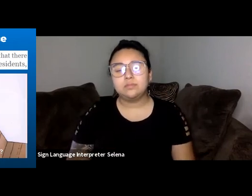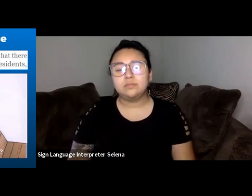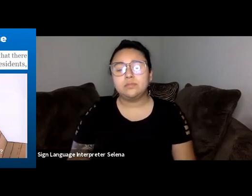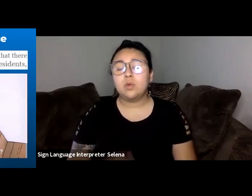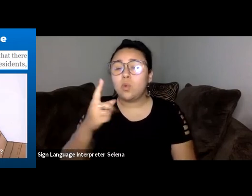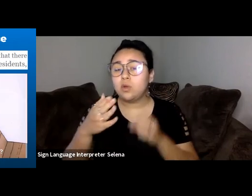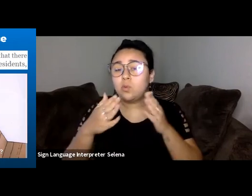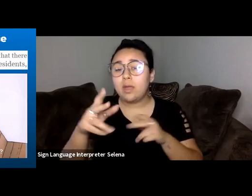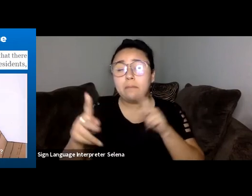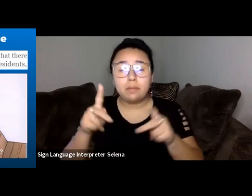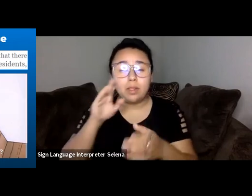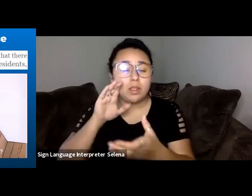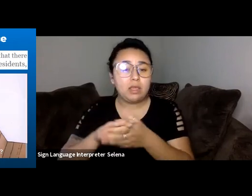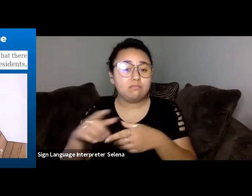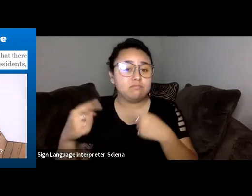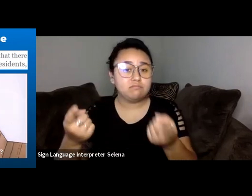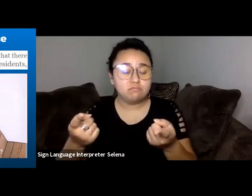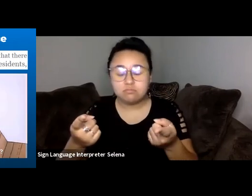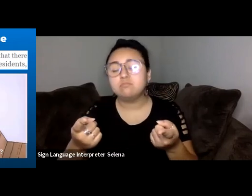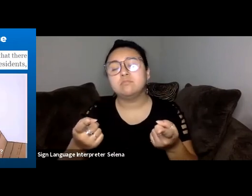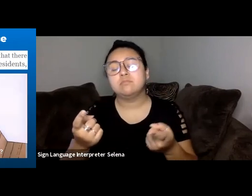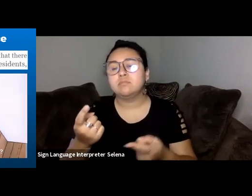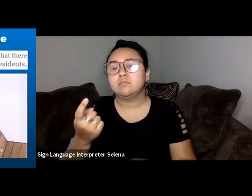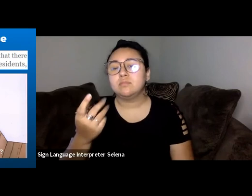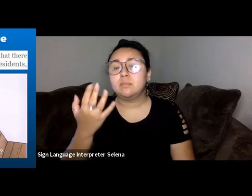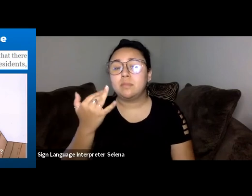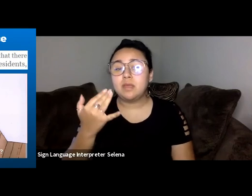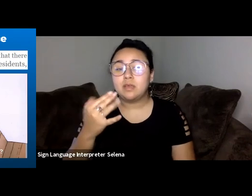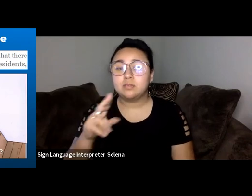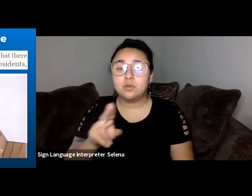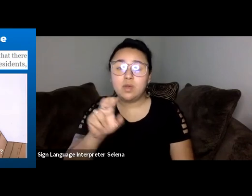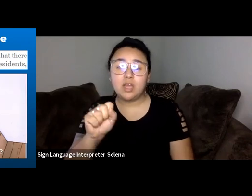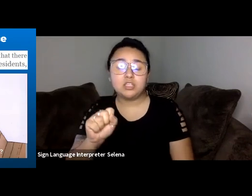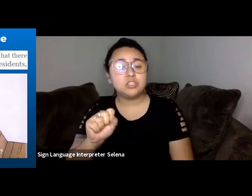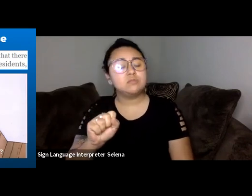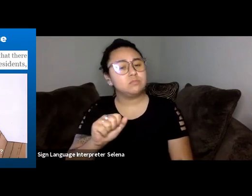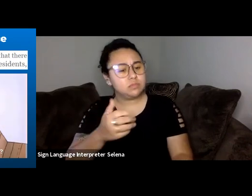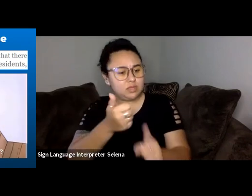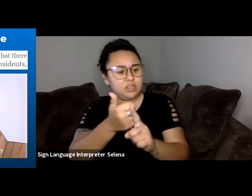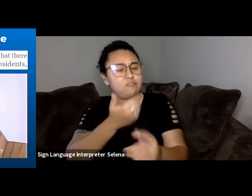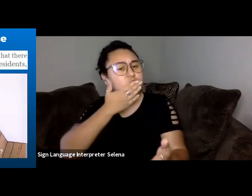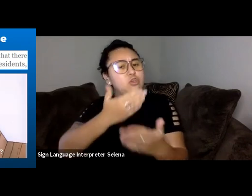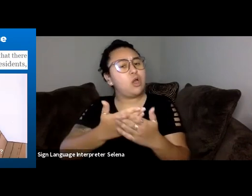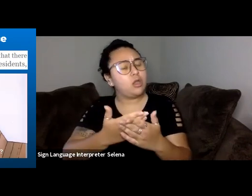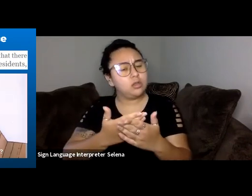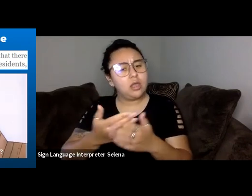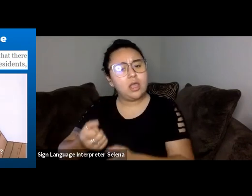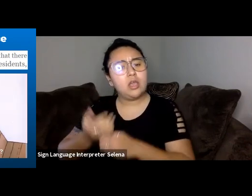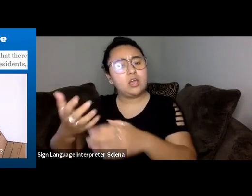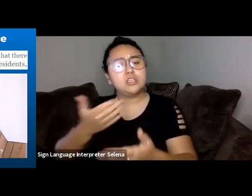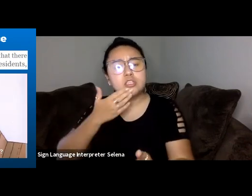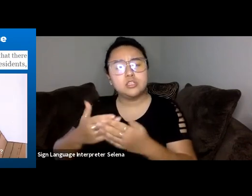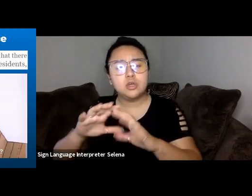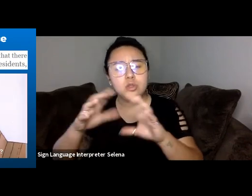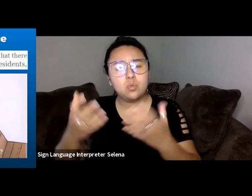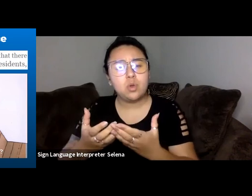that that since the United States is a good and a force for good in the world, that anything that